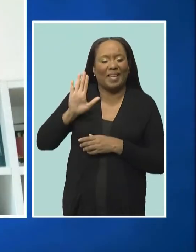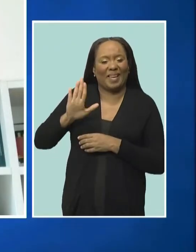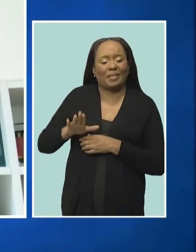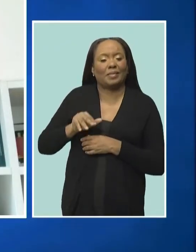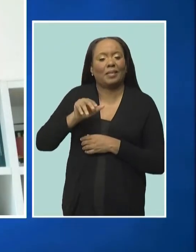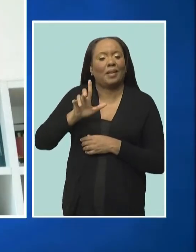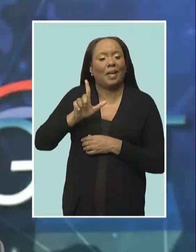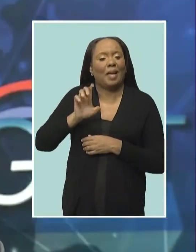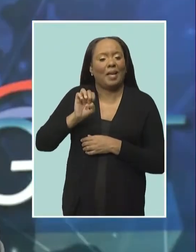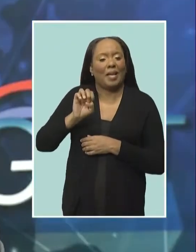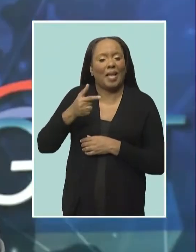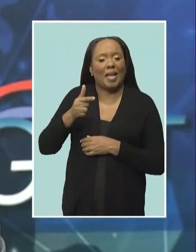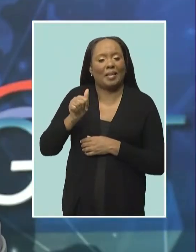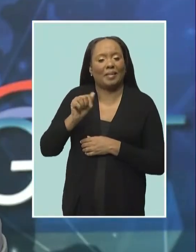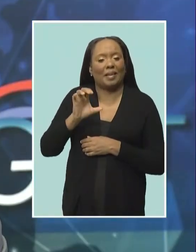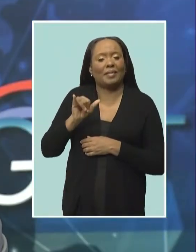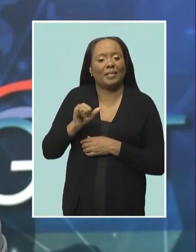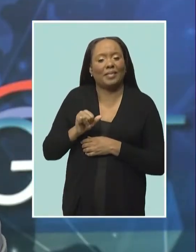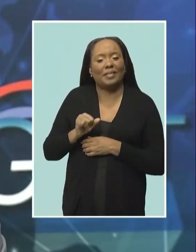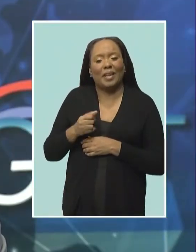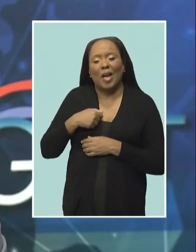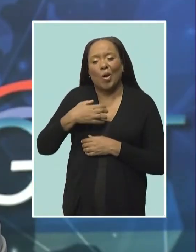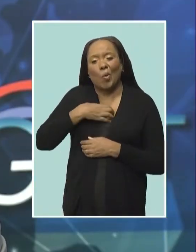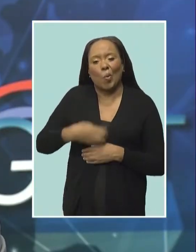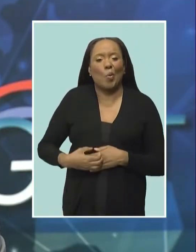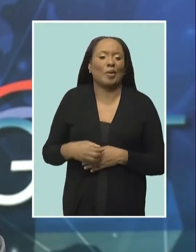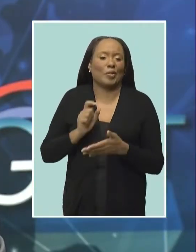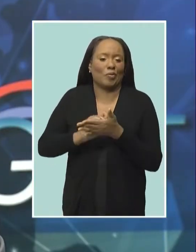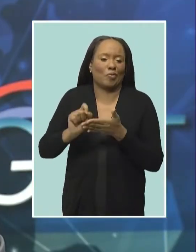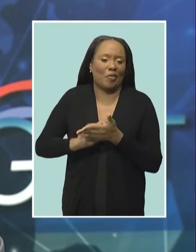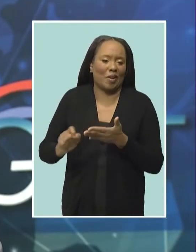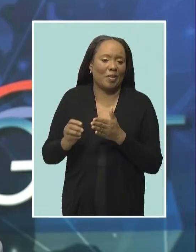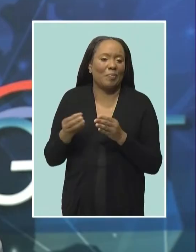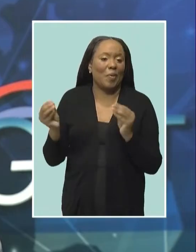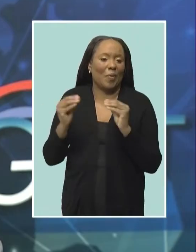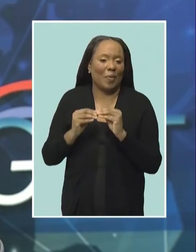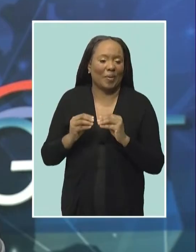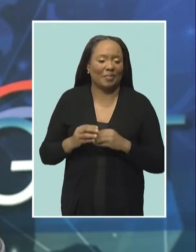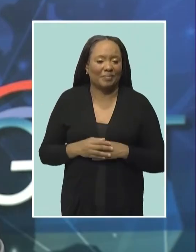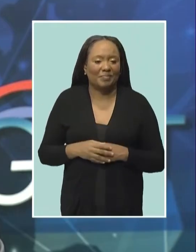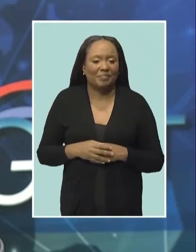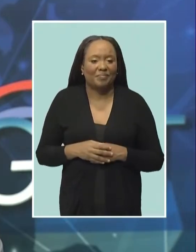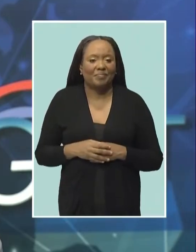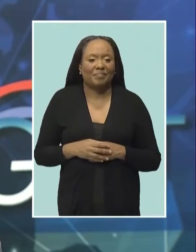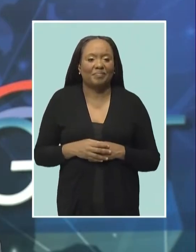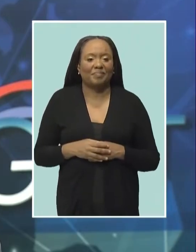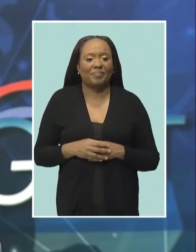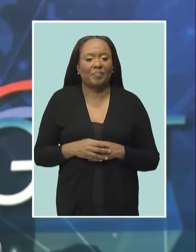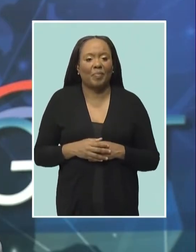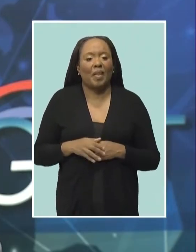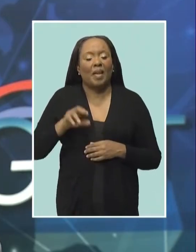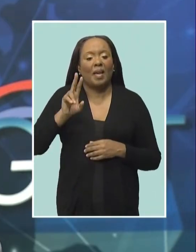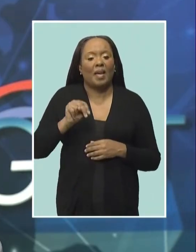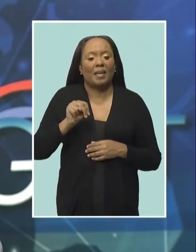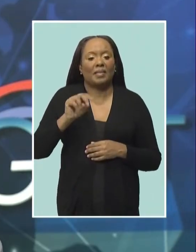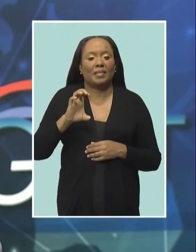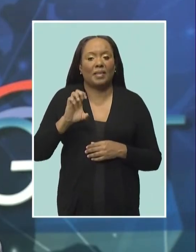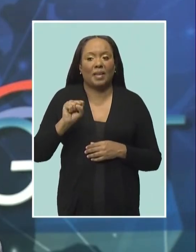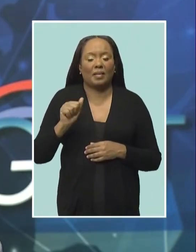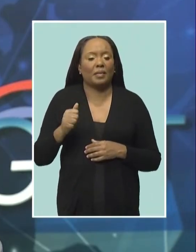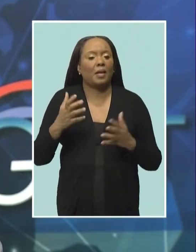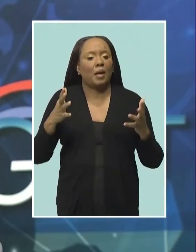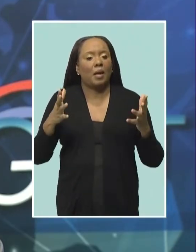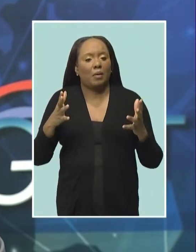would have liked. The National Council on Substance Abuse is being advised to speak more publicly about its services and